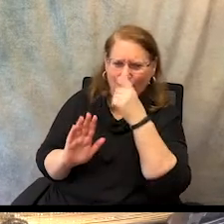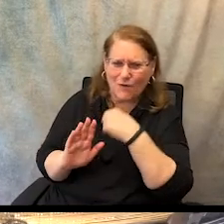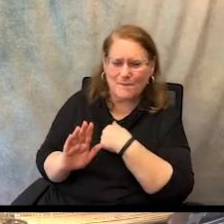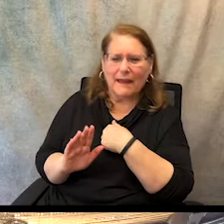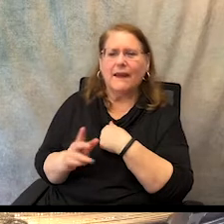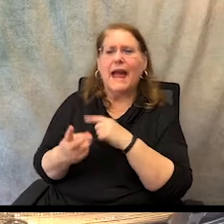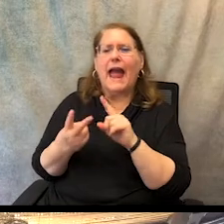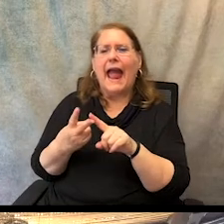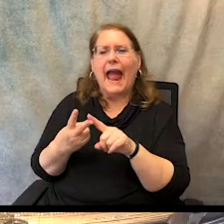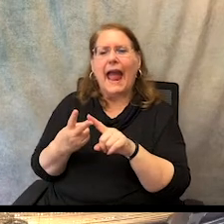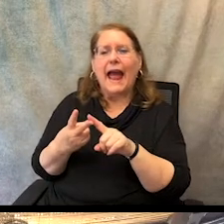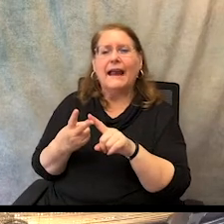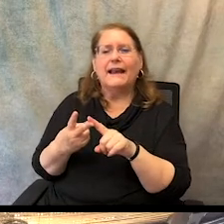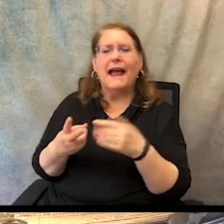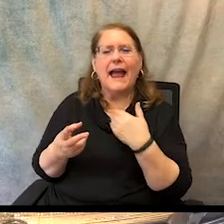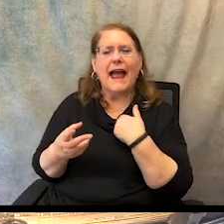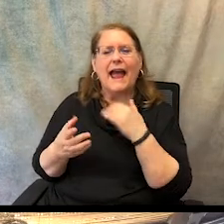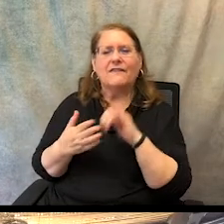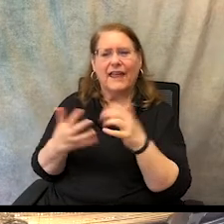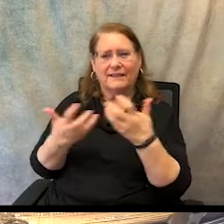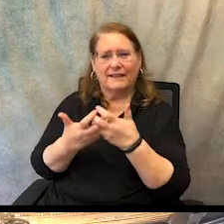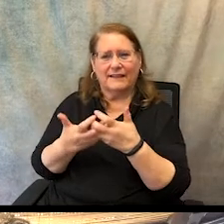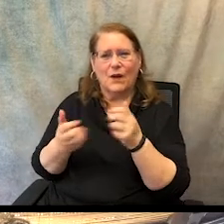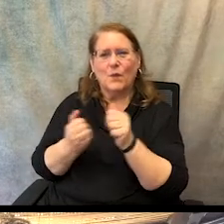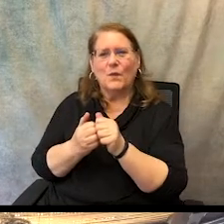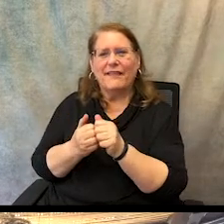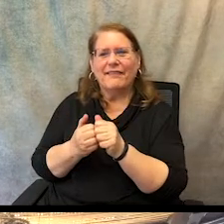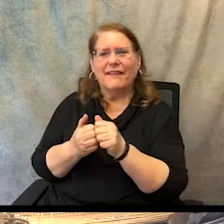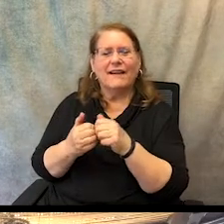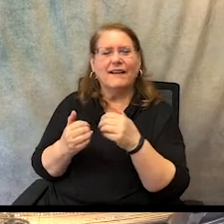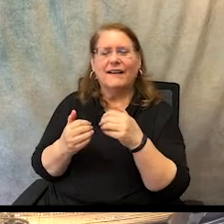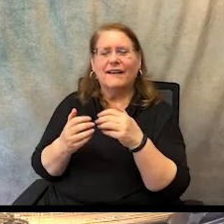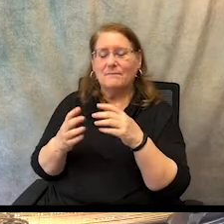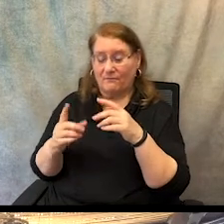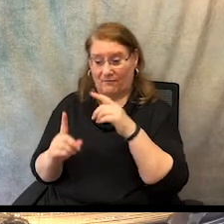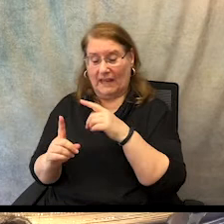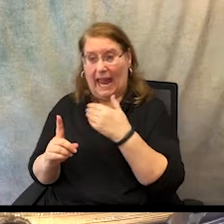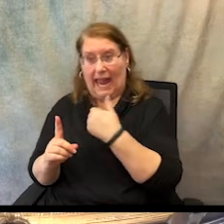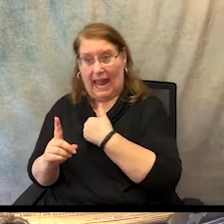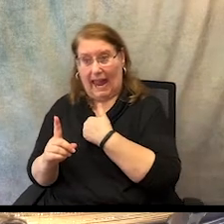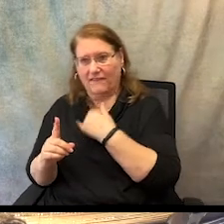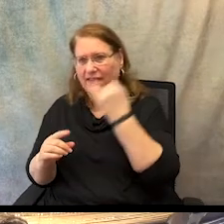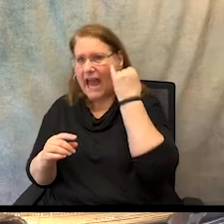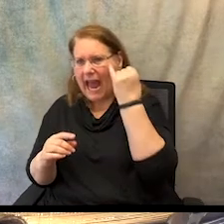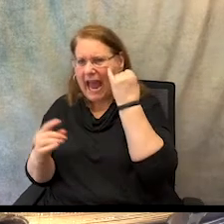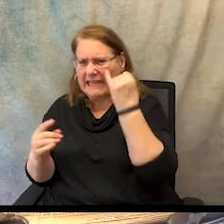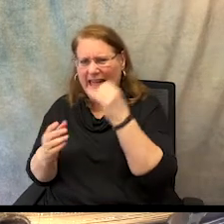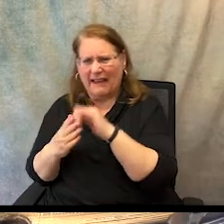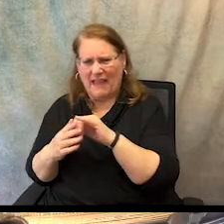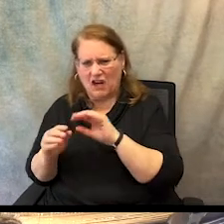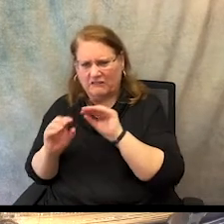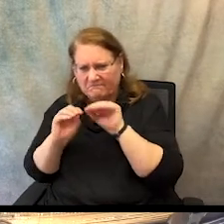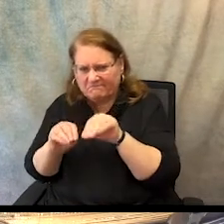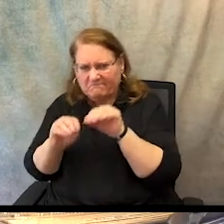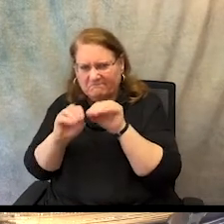me. And then to have that contrast with between these ideas that